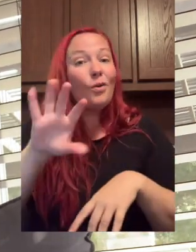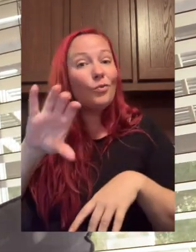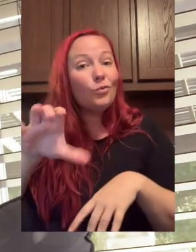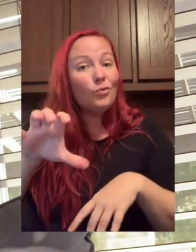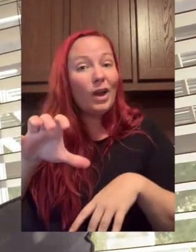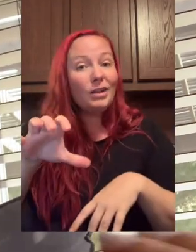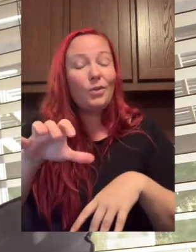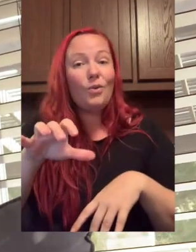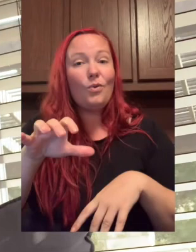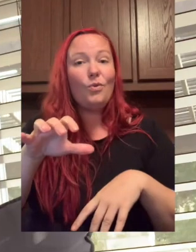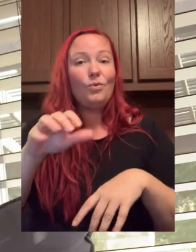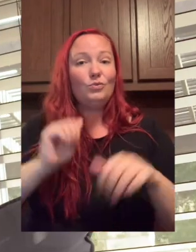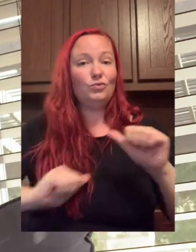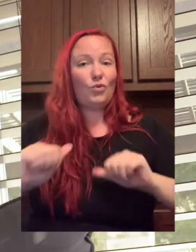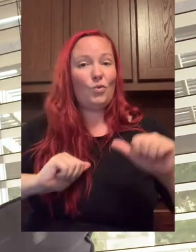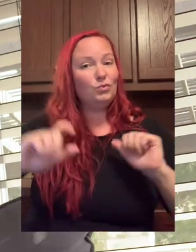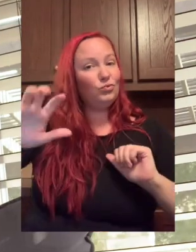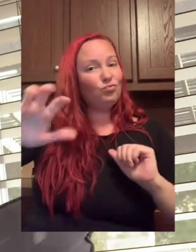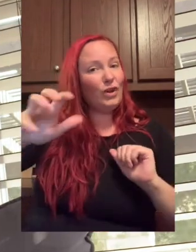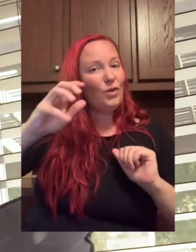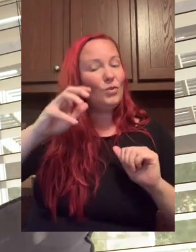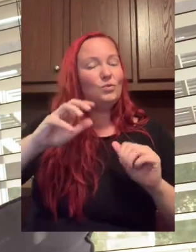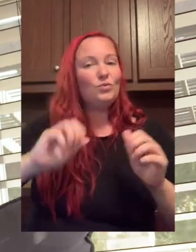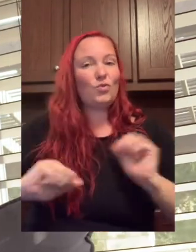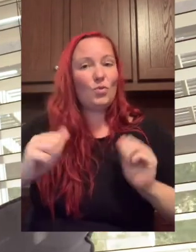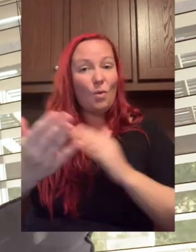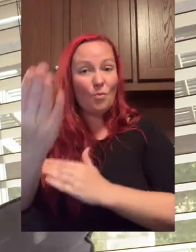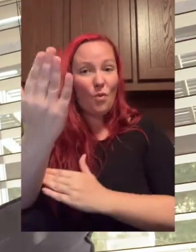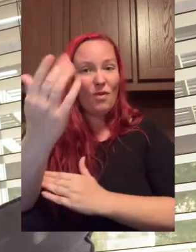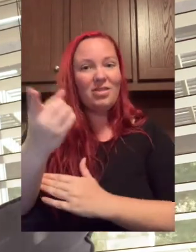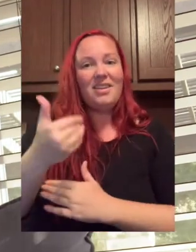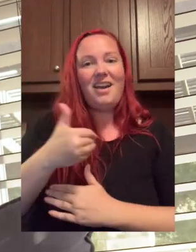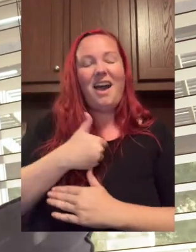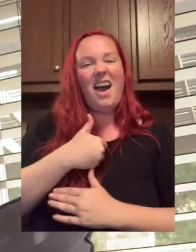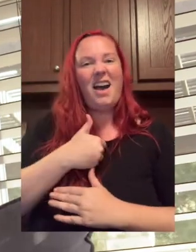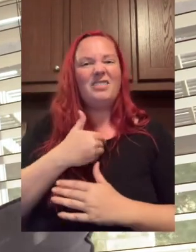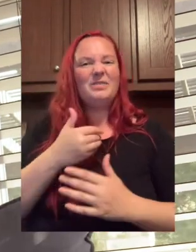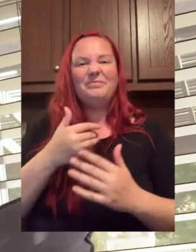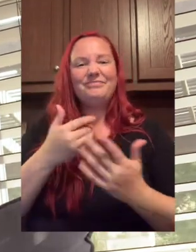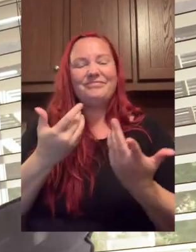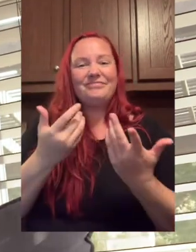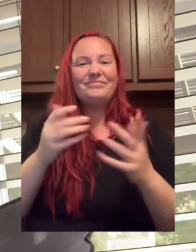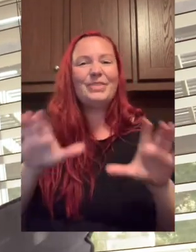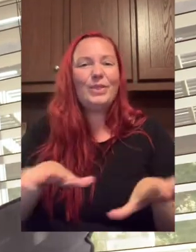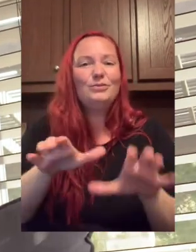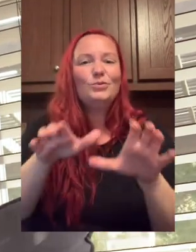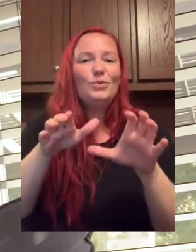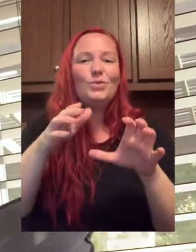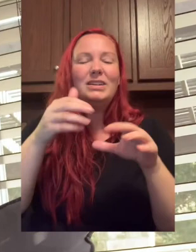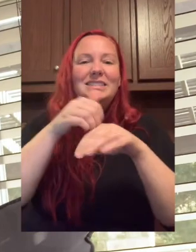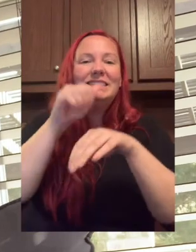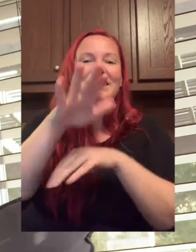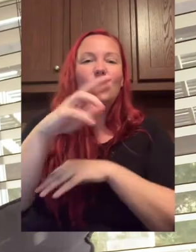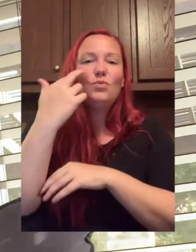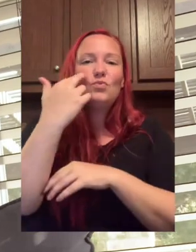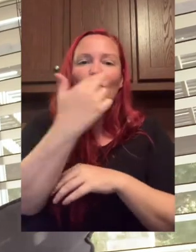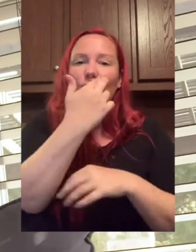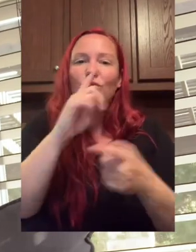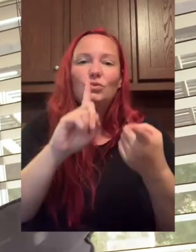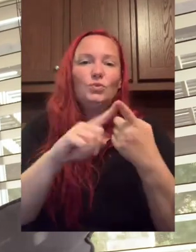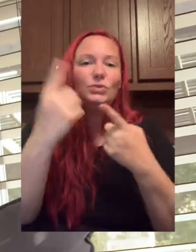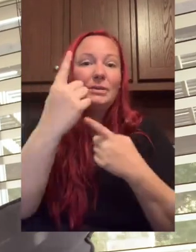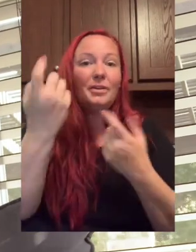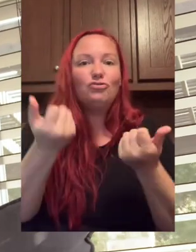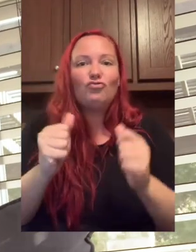notice, every single day we're exposed to media about affairs and about cheating. In fact, radio shows